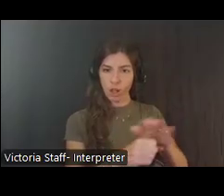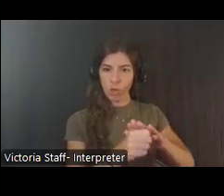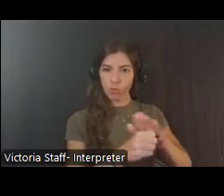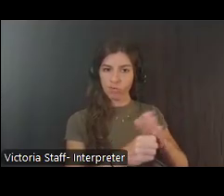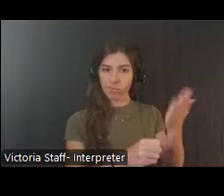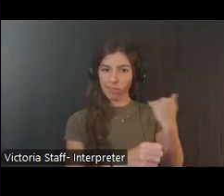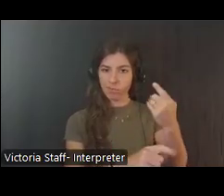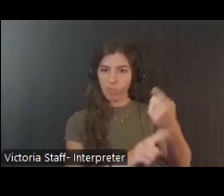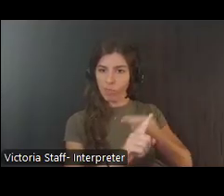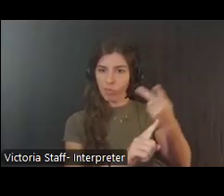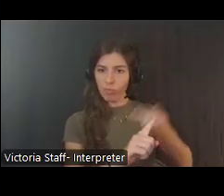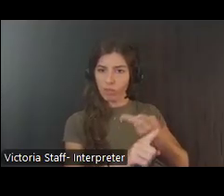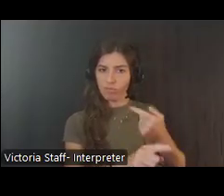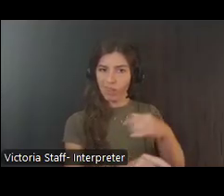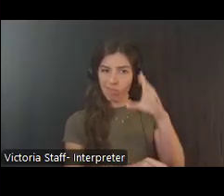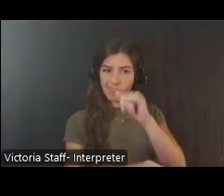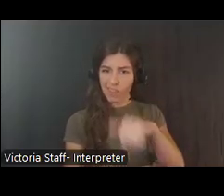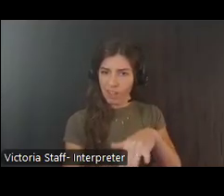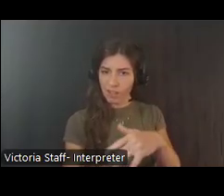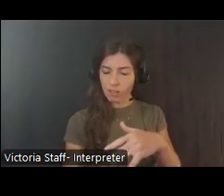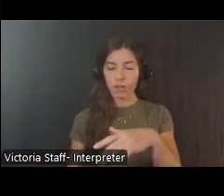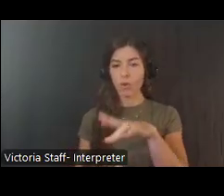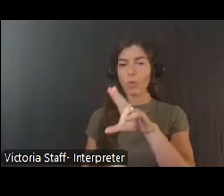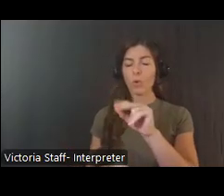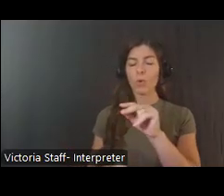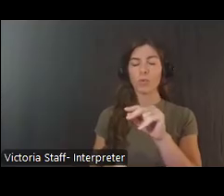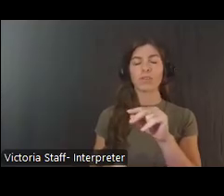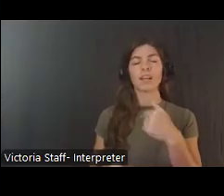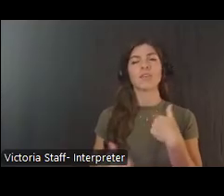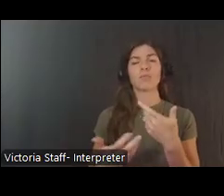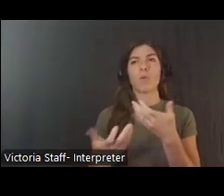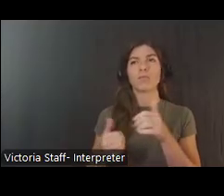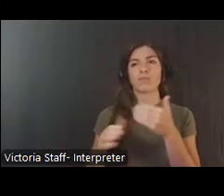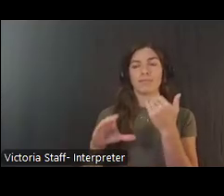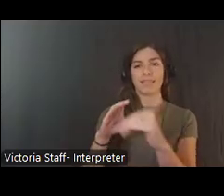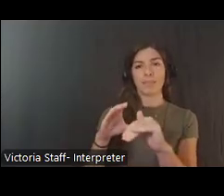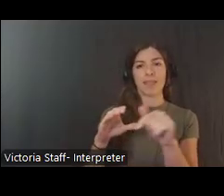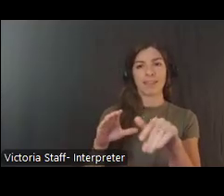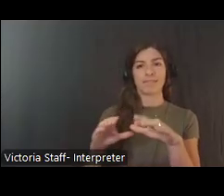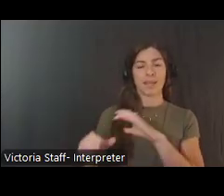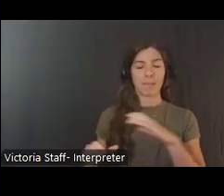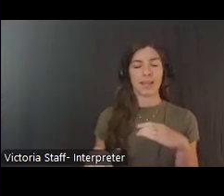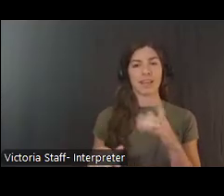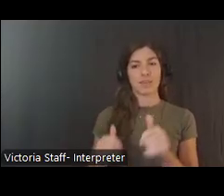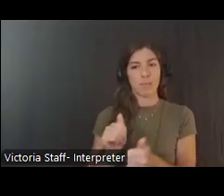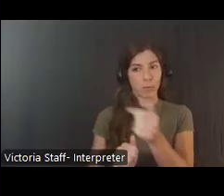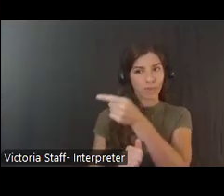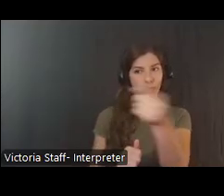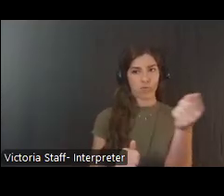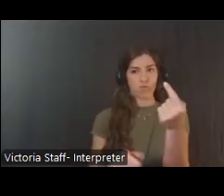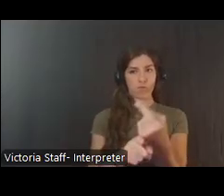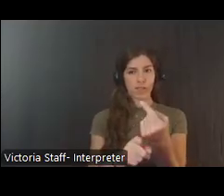two? Did I miss So that meeting? no, I've been meaning to email the steering committee, which is most of you,